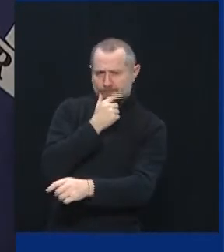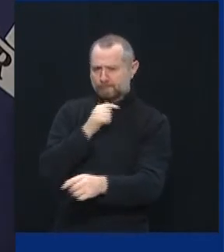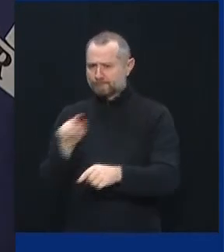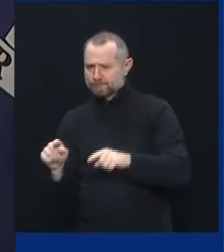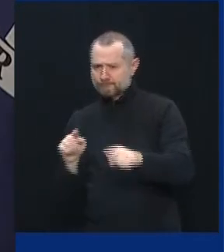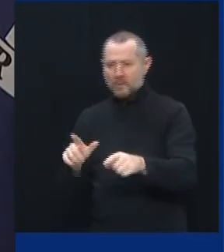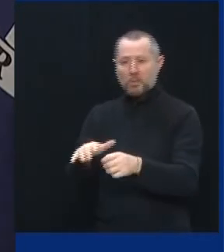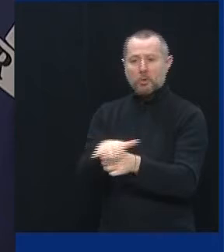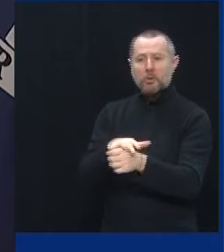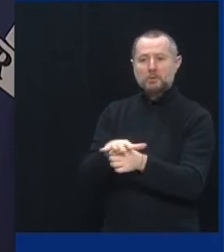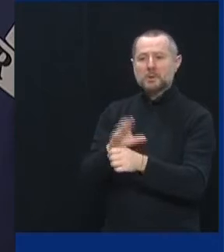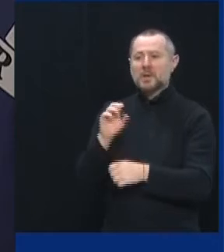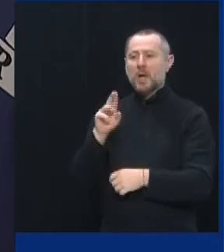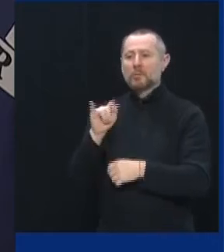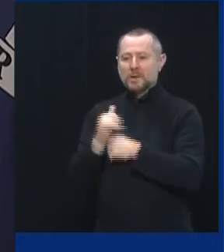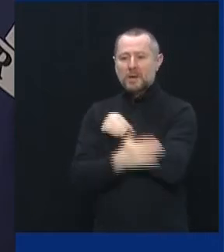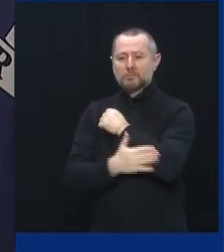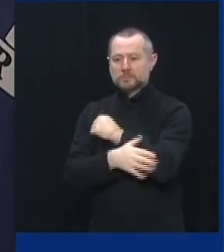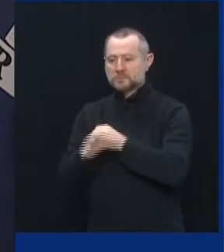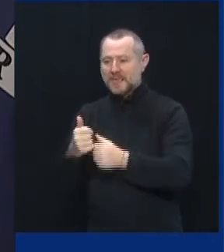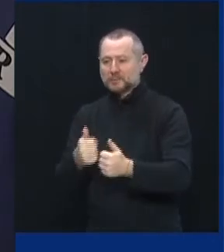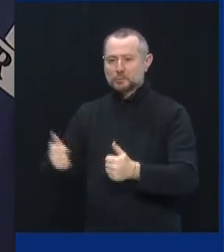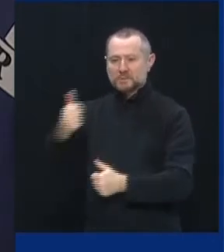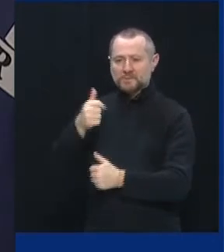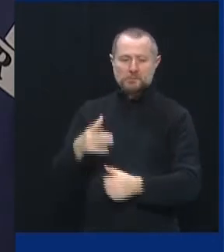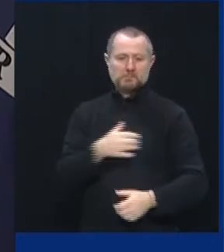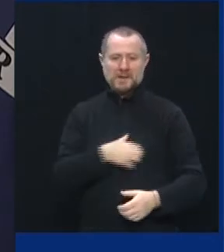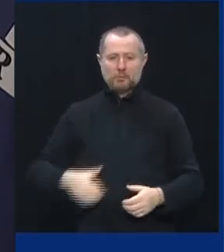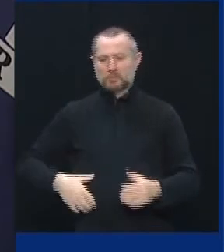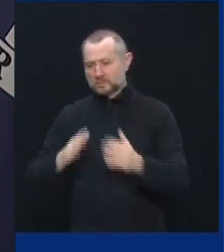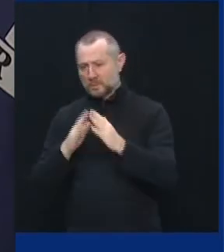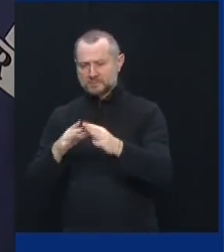executive, the mayor, etc.